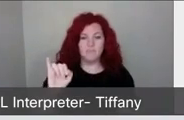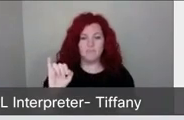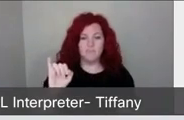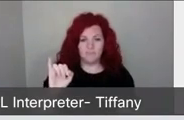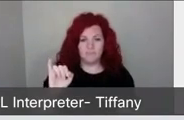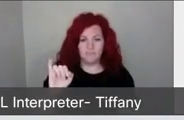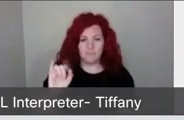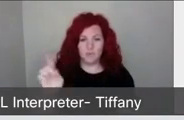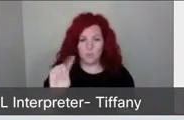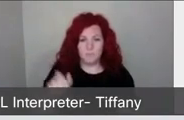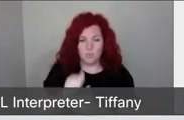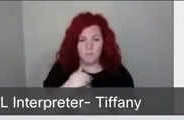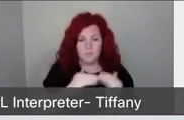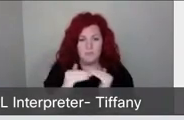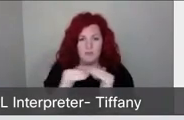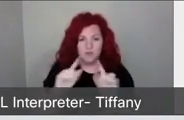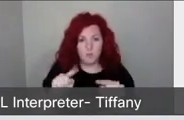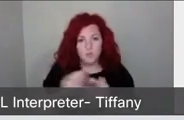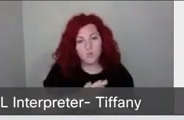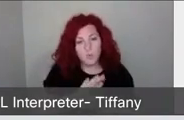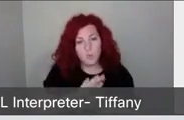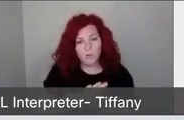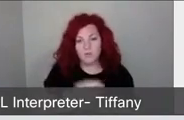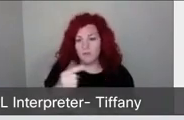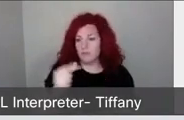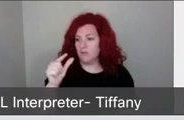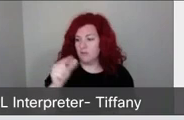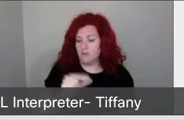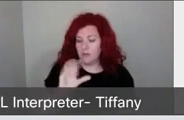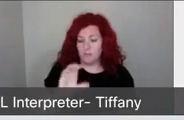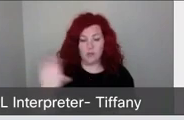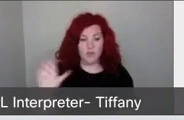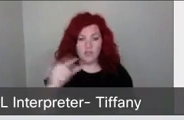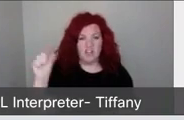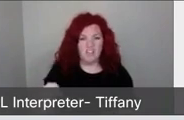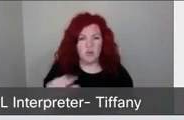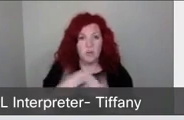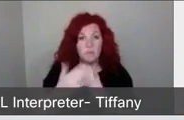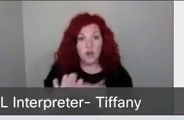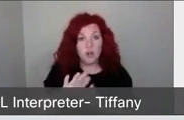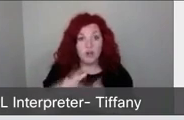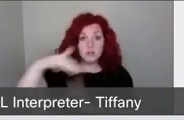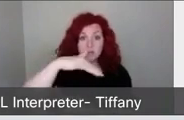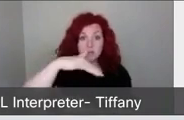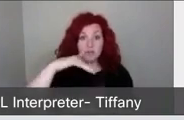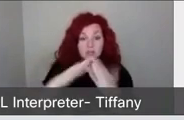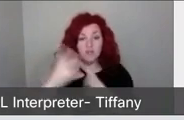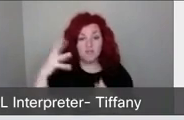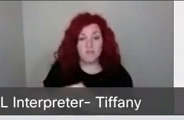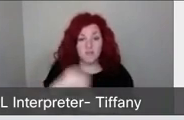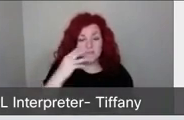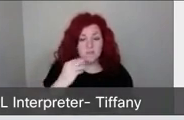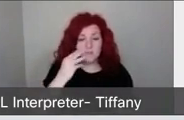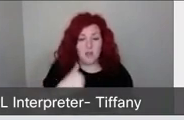is where most of my peers went to school. Glendale Community College and the surrounding communities have been in part of the experience that I have